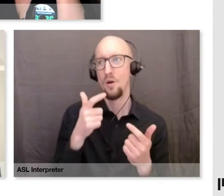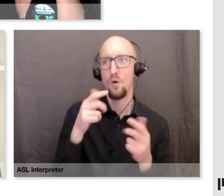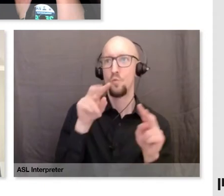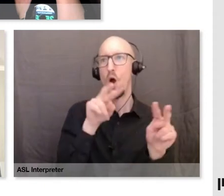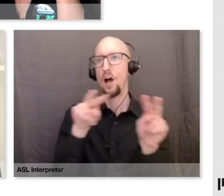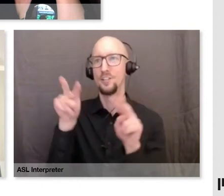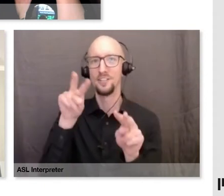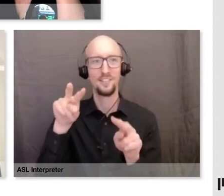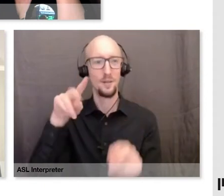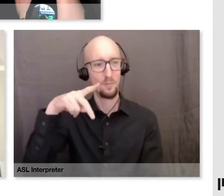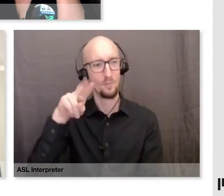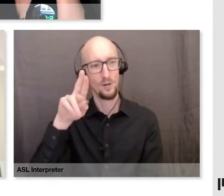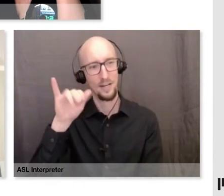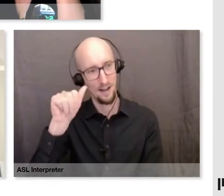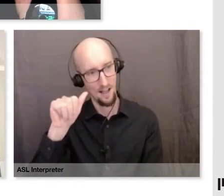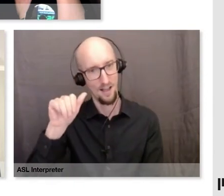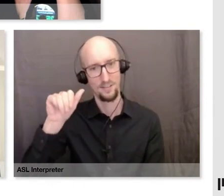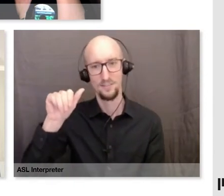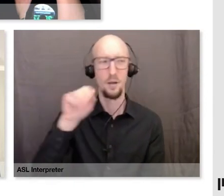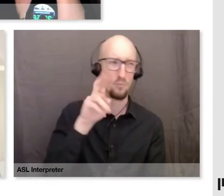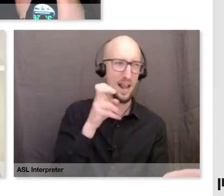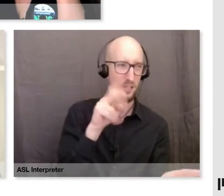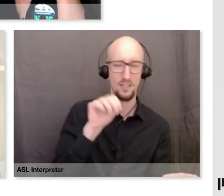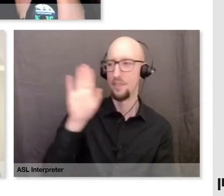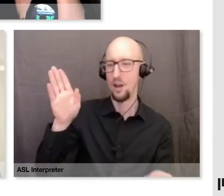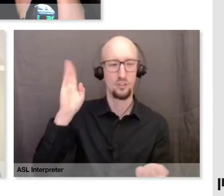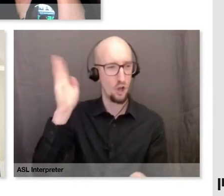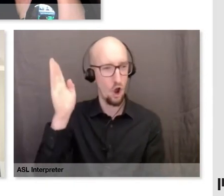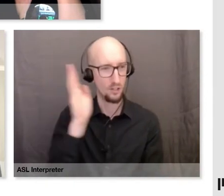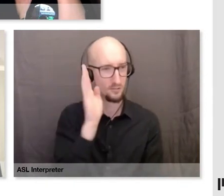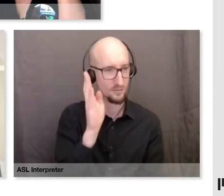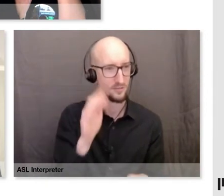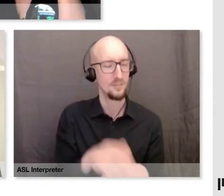Priya and Brandon. In terms of that, what kinds of aesthetic